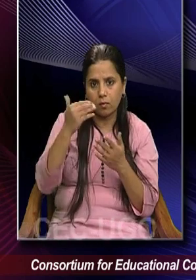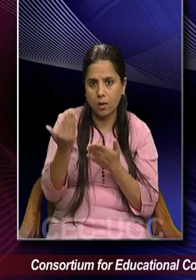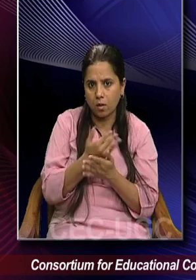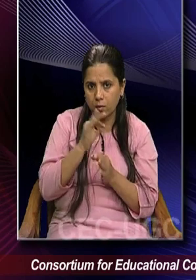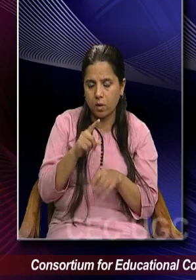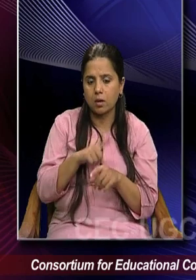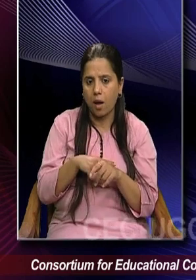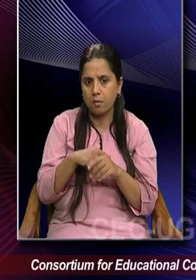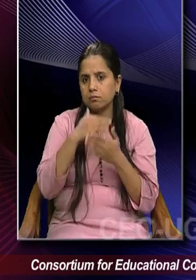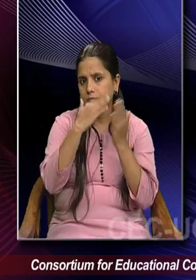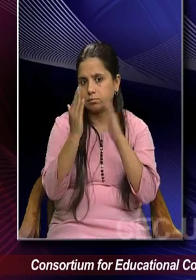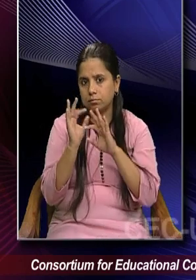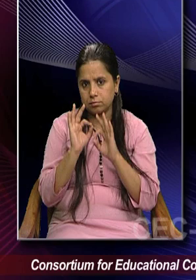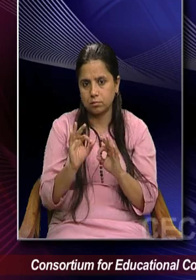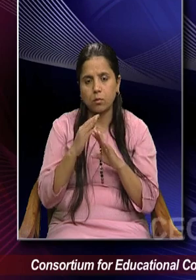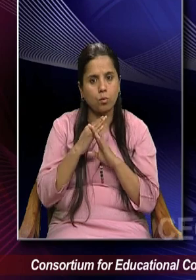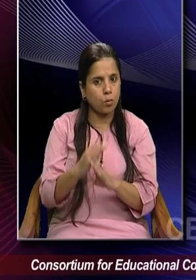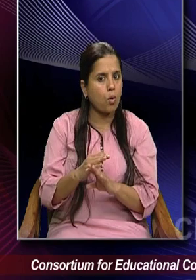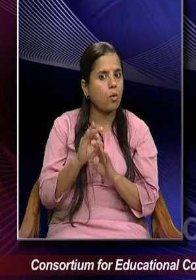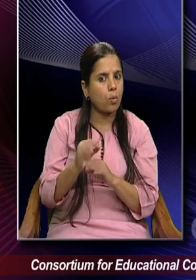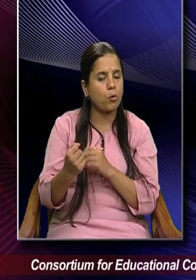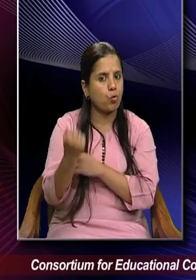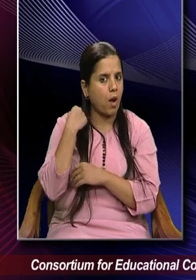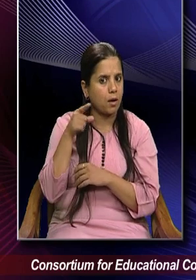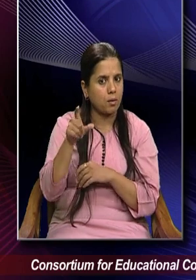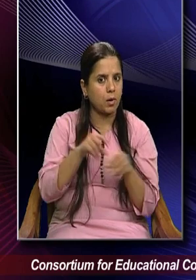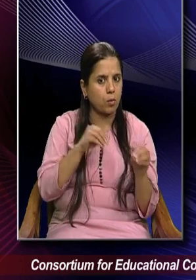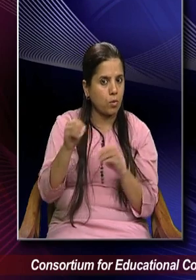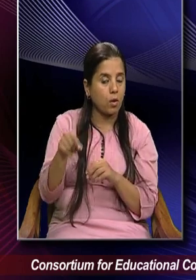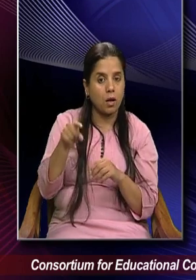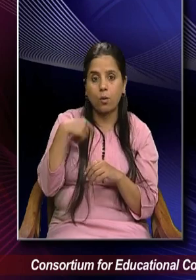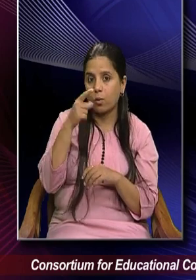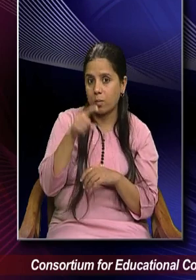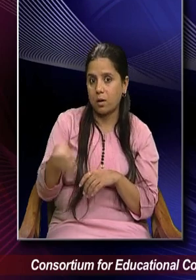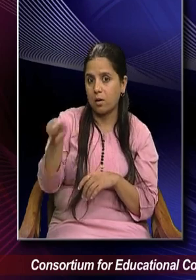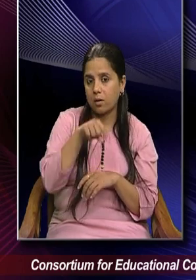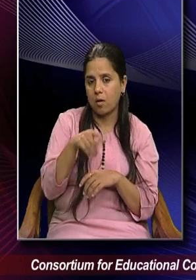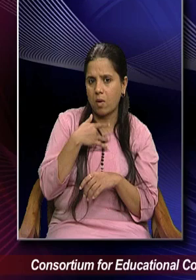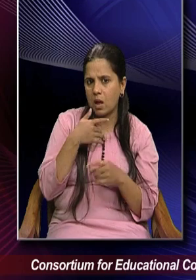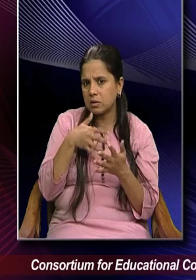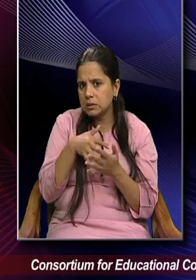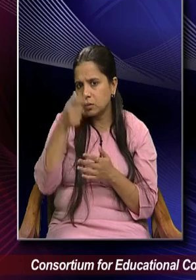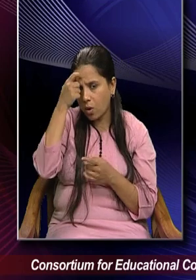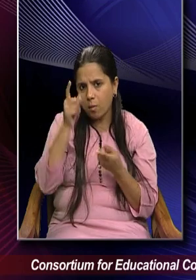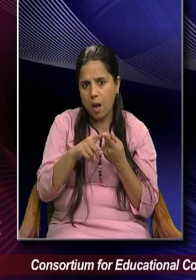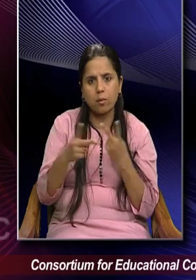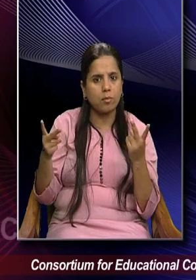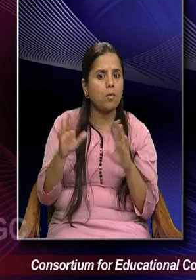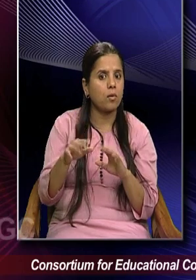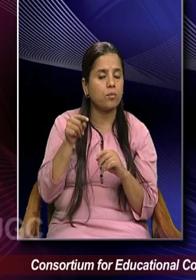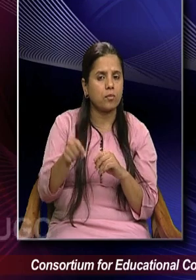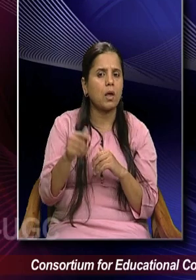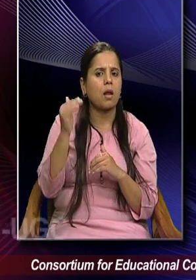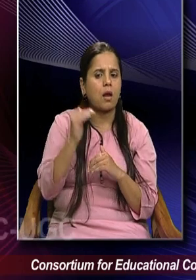orderly migration, and protecting the right of migrants, especially those in the vulnerable situations. They are